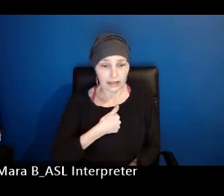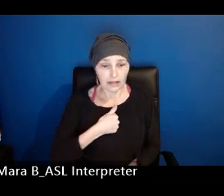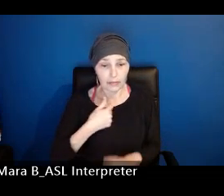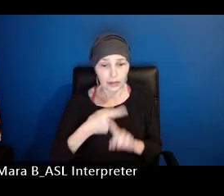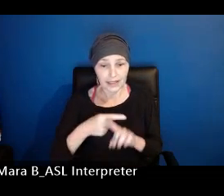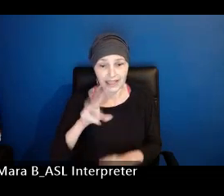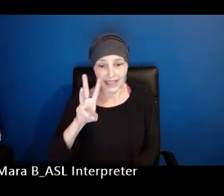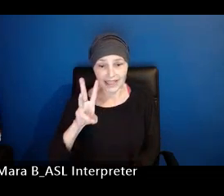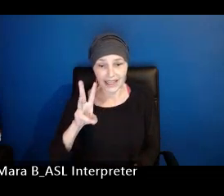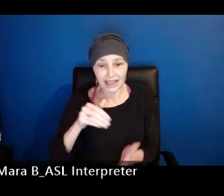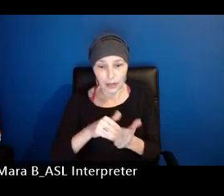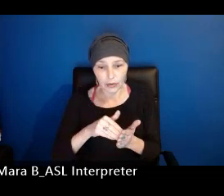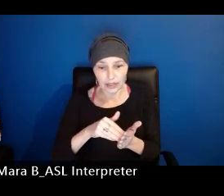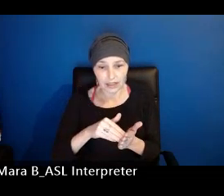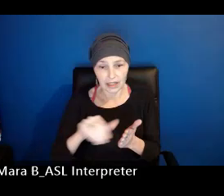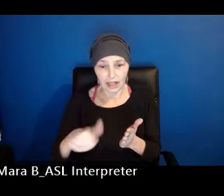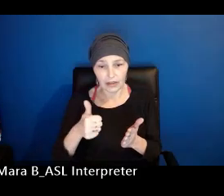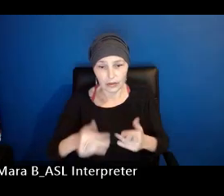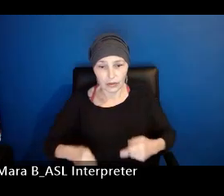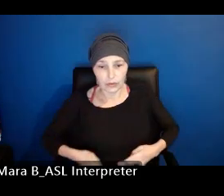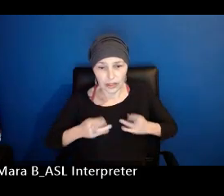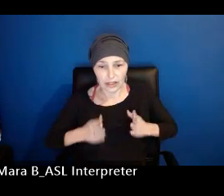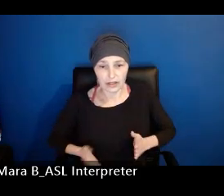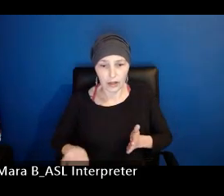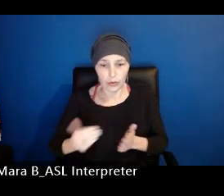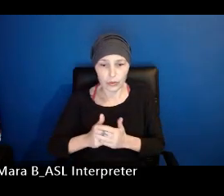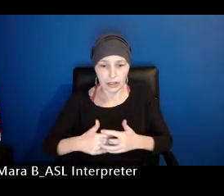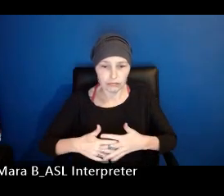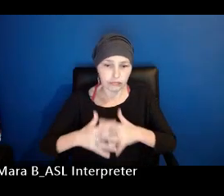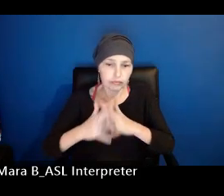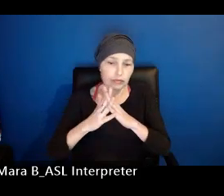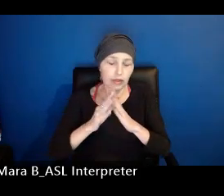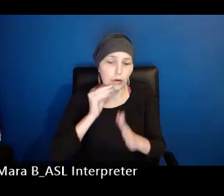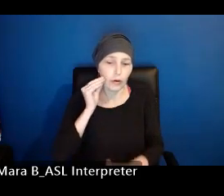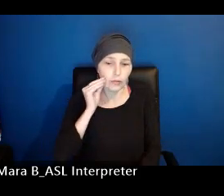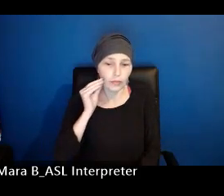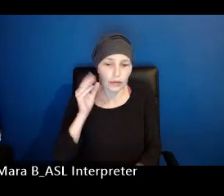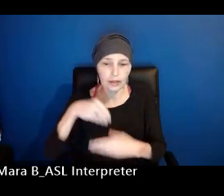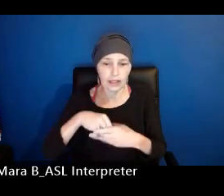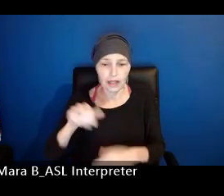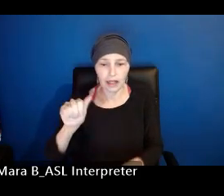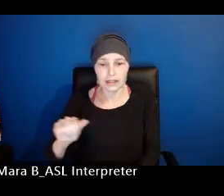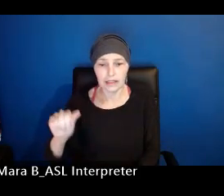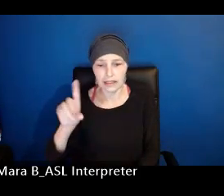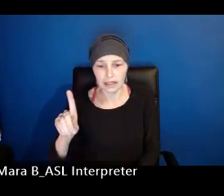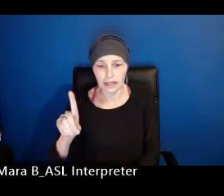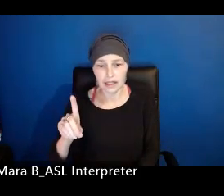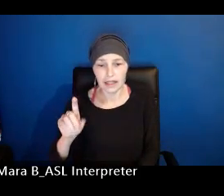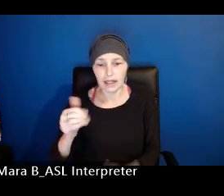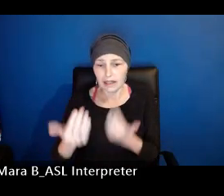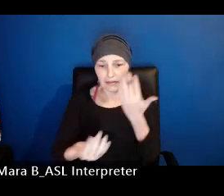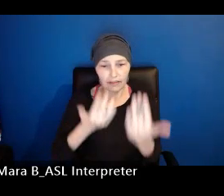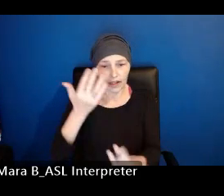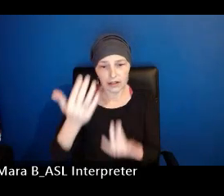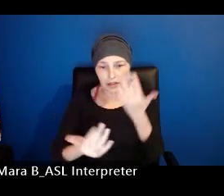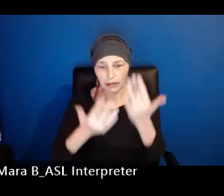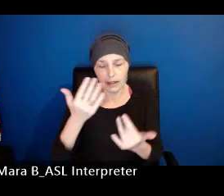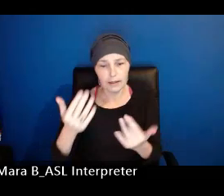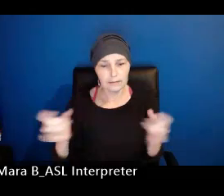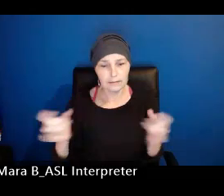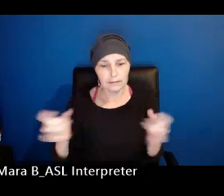homes in Altadena. And while the fires were incredibly tragic for my family and many others, it presents